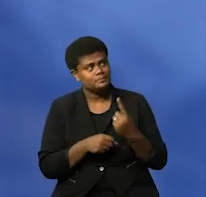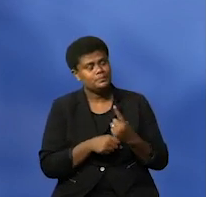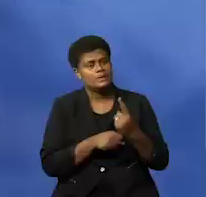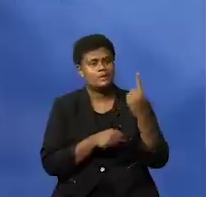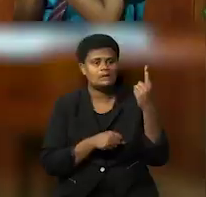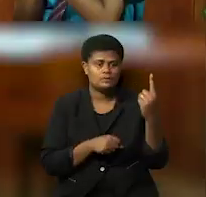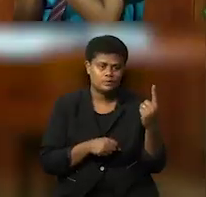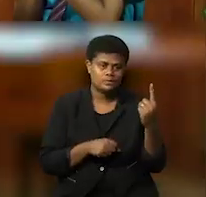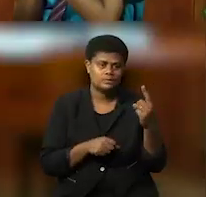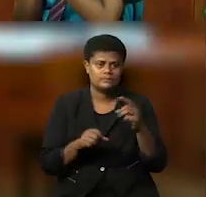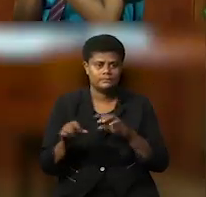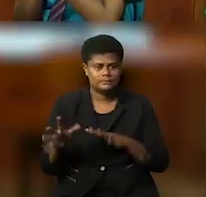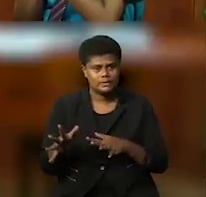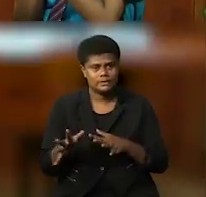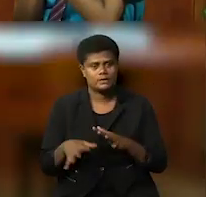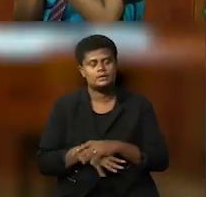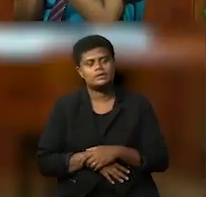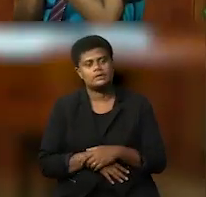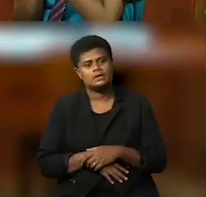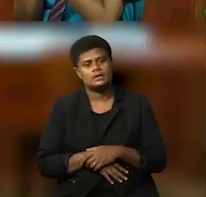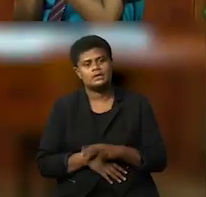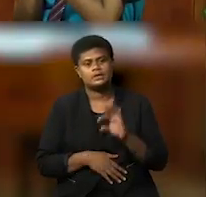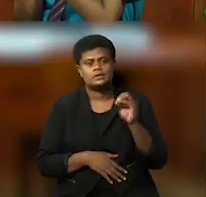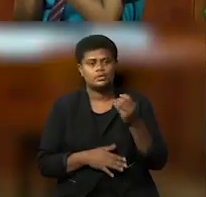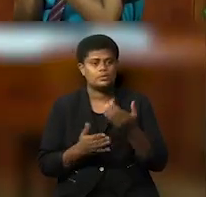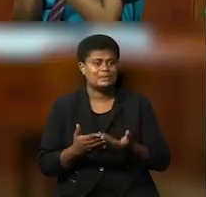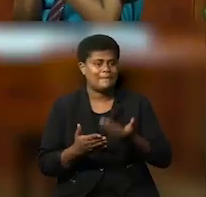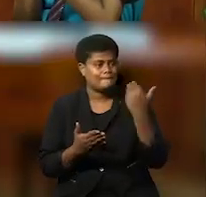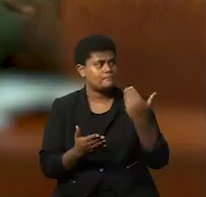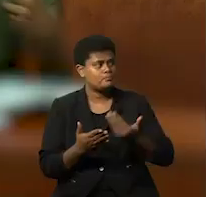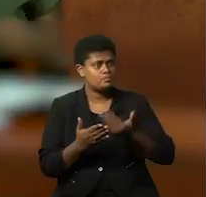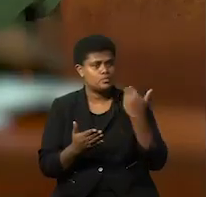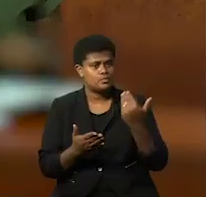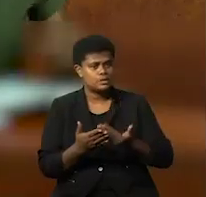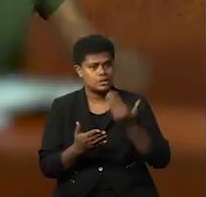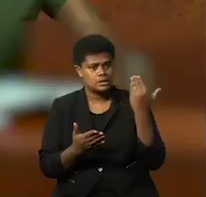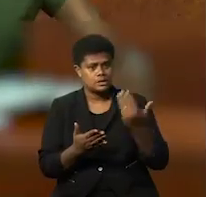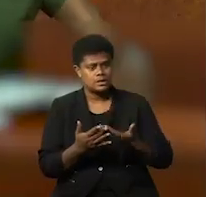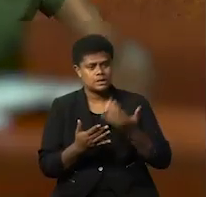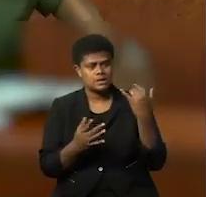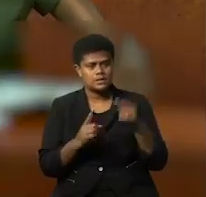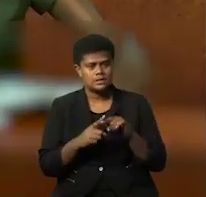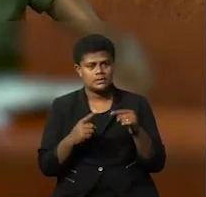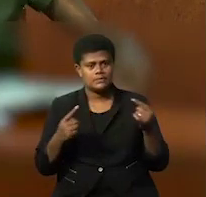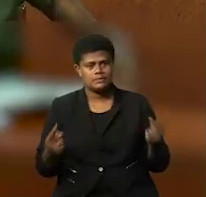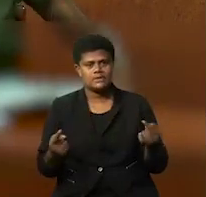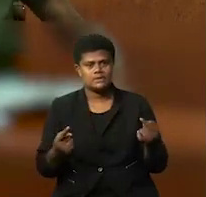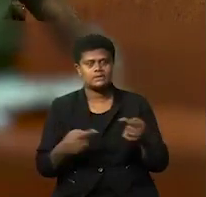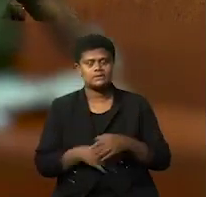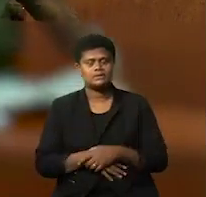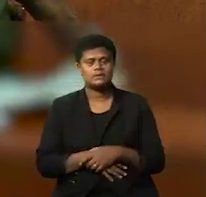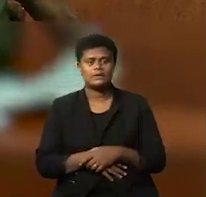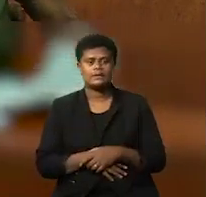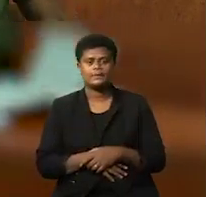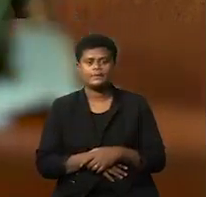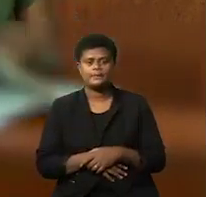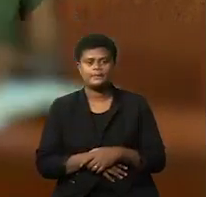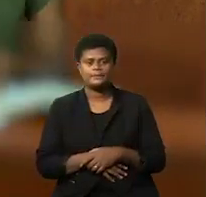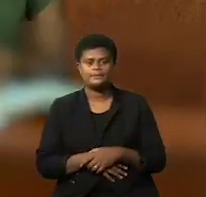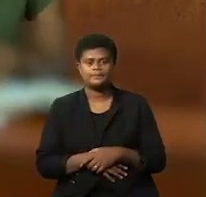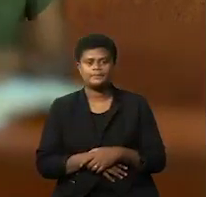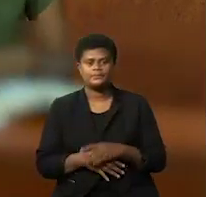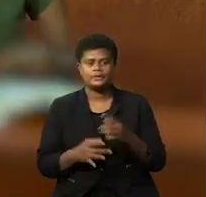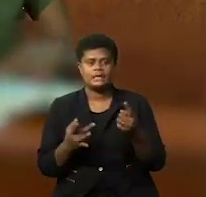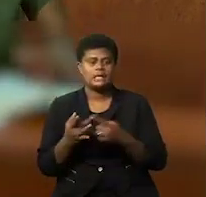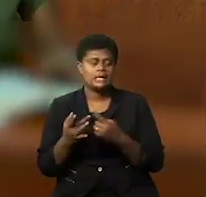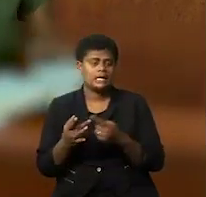fear." So we find that there is a removing of things through the shaking of the heavens, removing of things. And We'll go to another verse before I link the